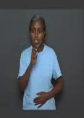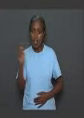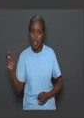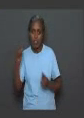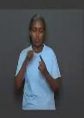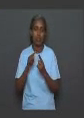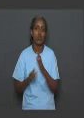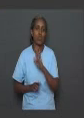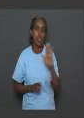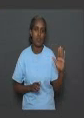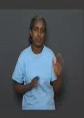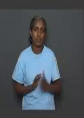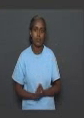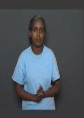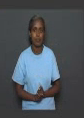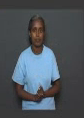left.